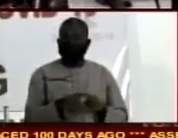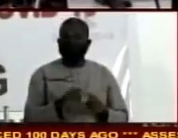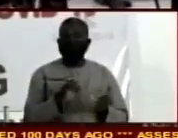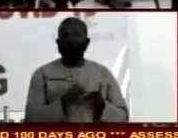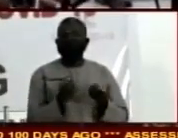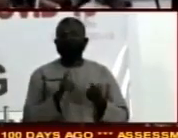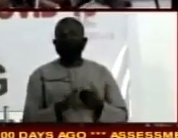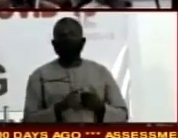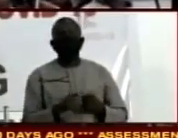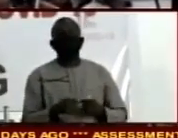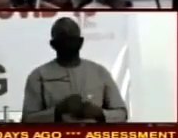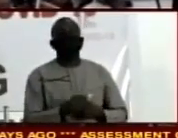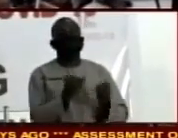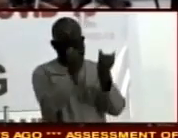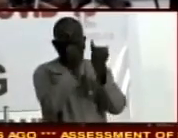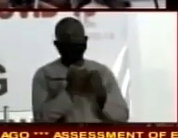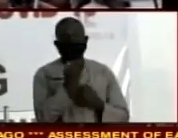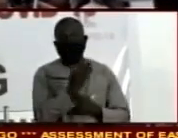that appropriate